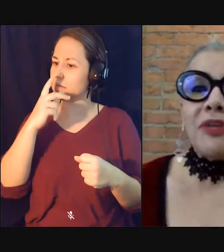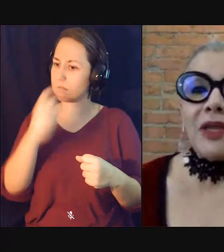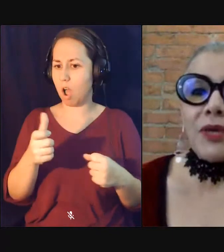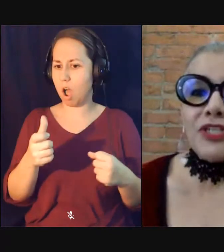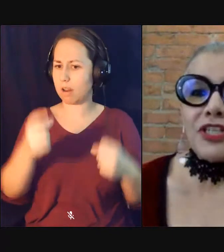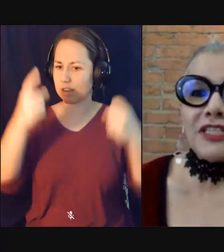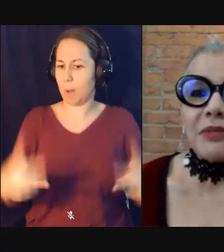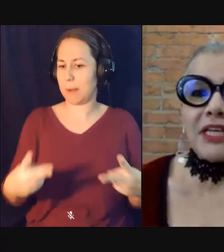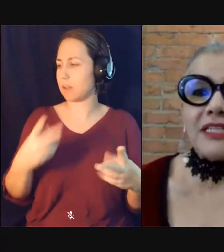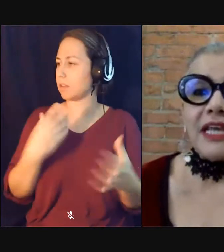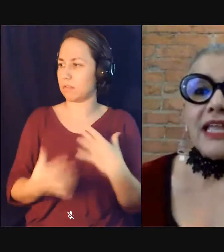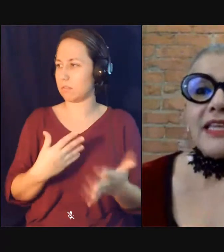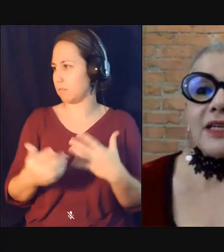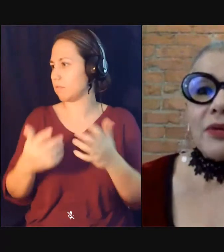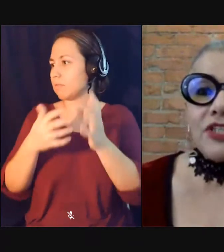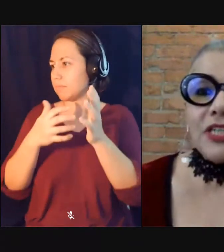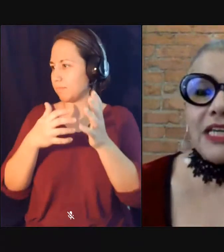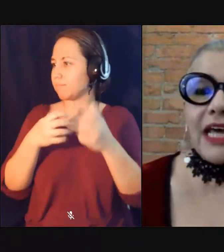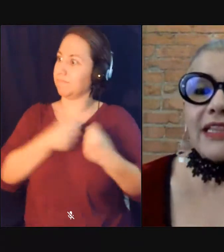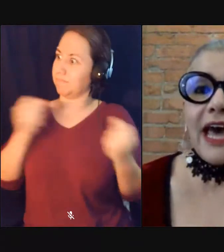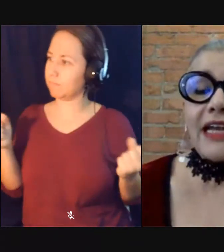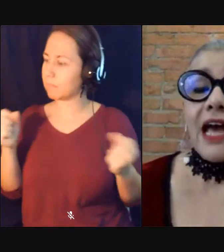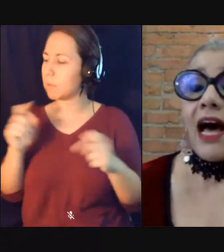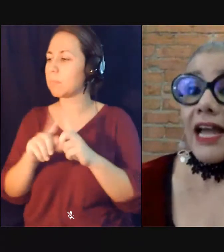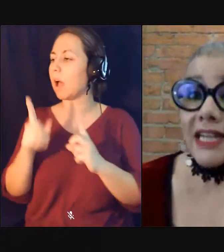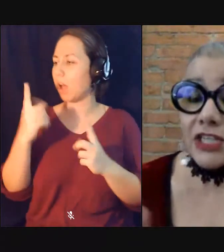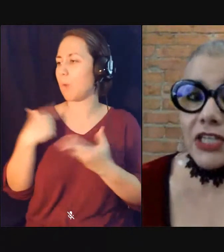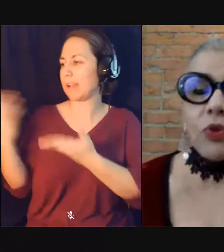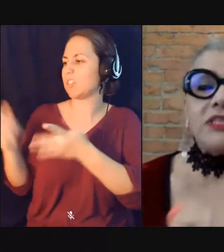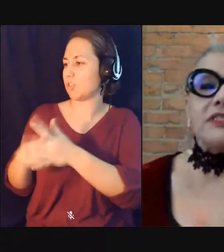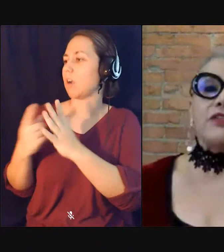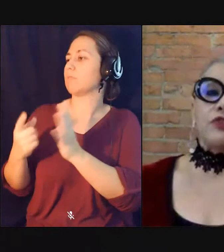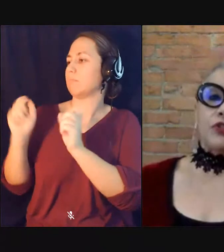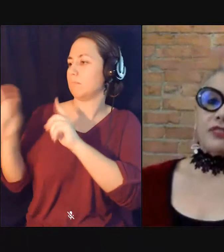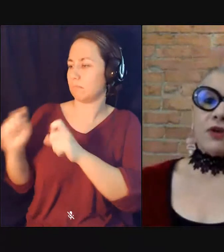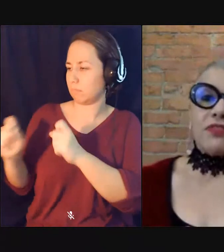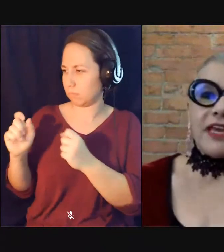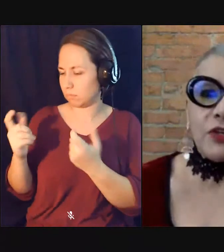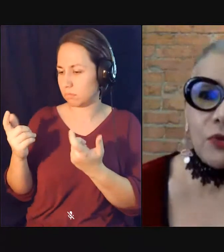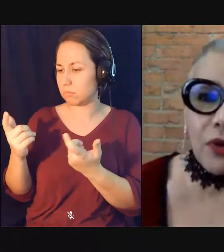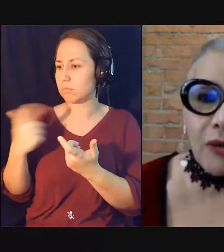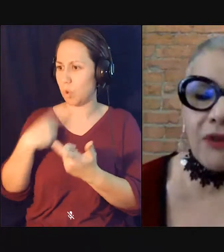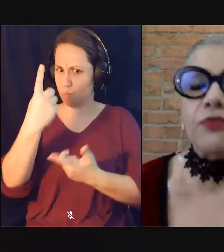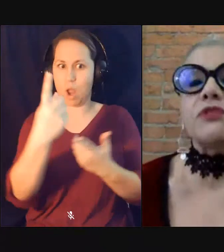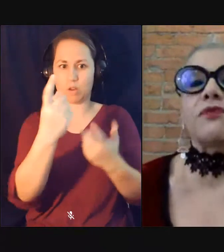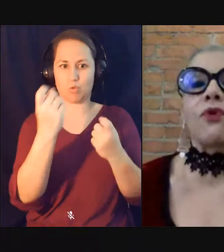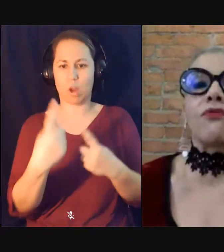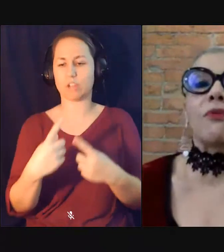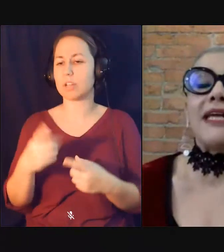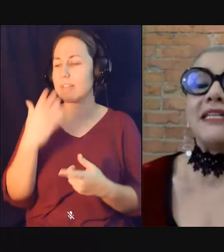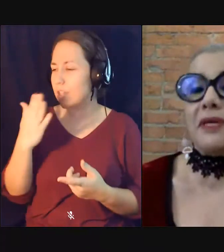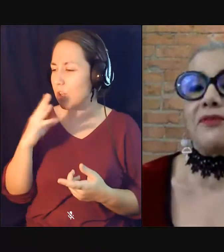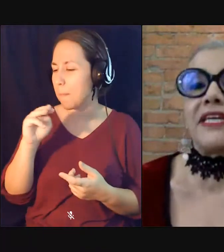want to bring in questions, because there's a question here that I had actually wanted to introduce. So thank you, Mahfouz,